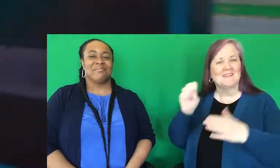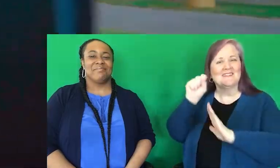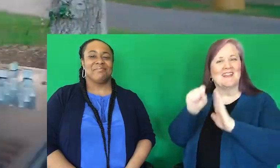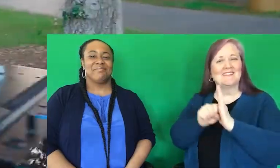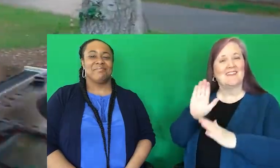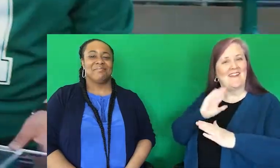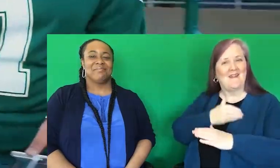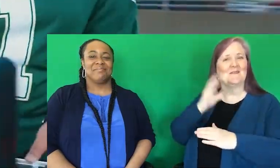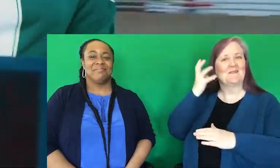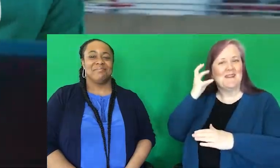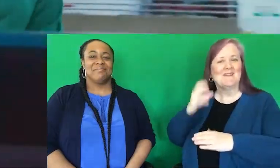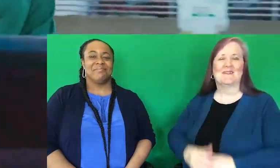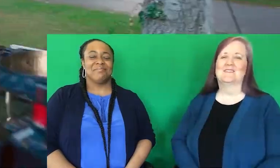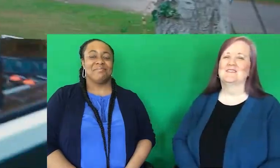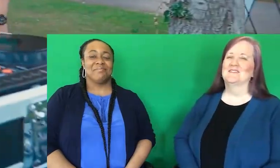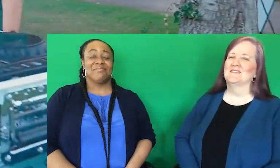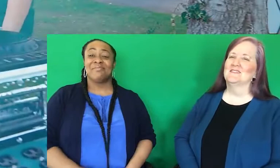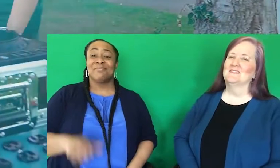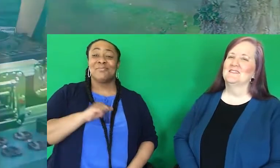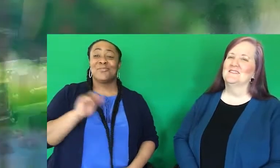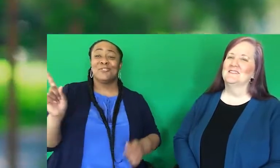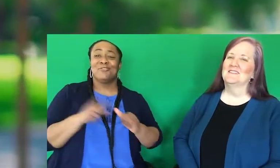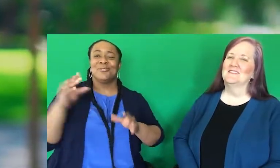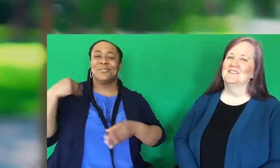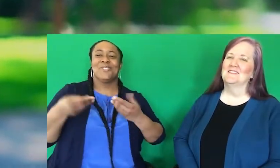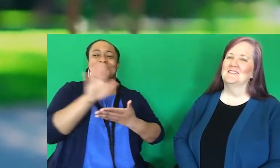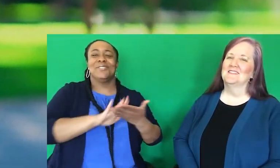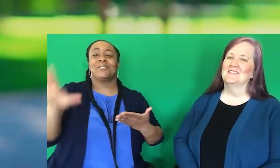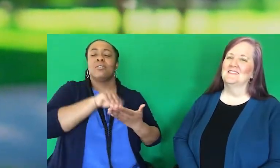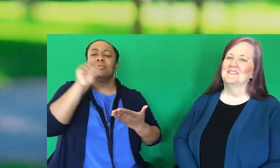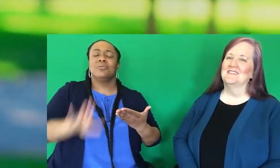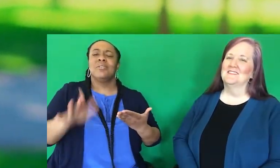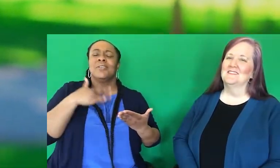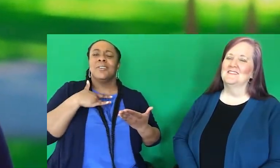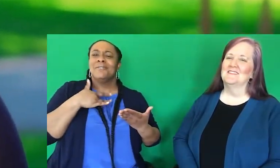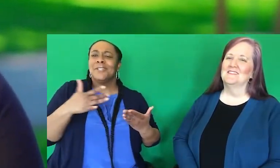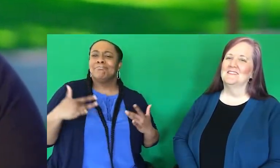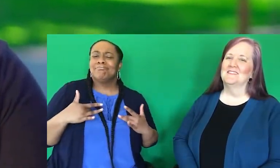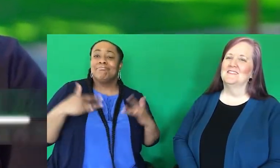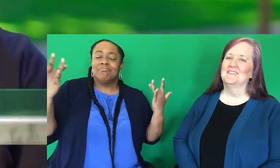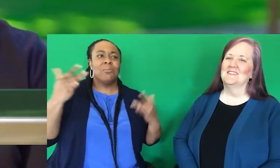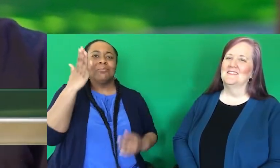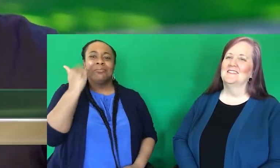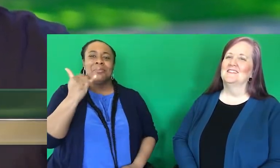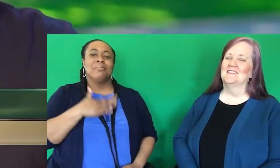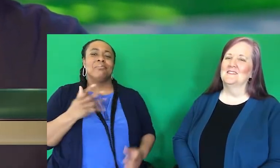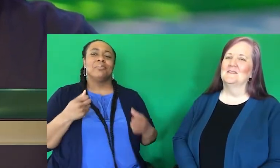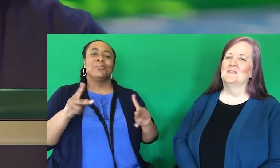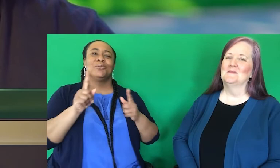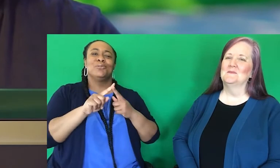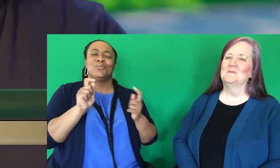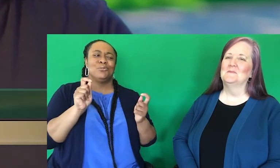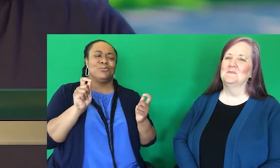up? And as a DJ on Sac State's student radio station. Being a first-generation college student is something that makes me really happy because it's my chance